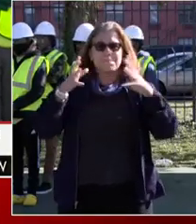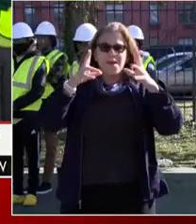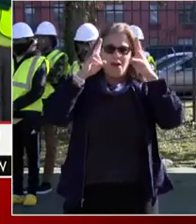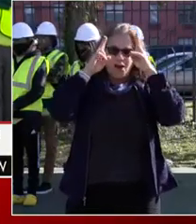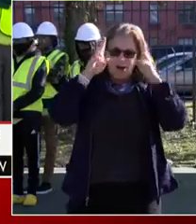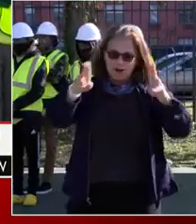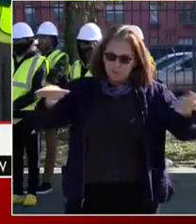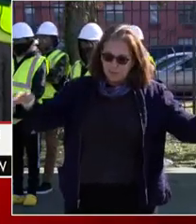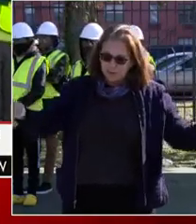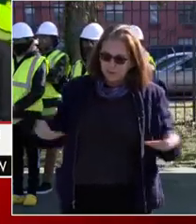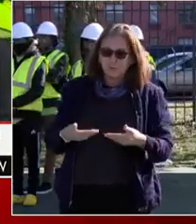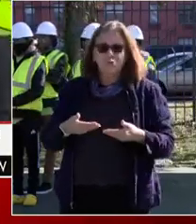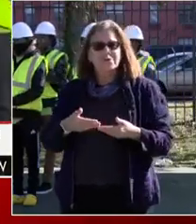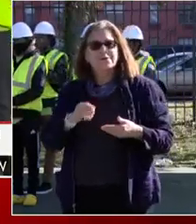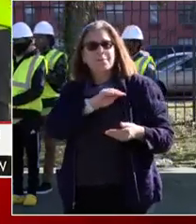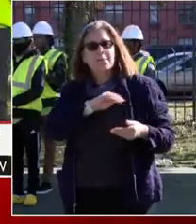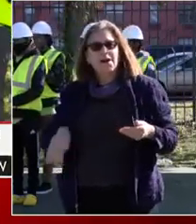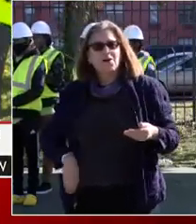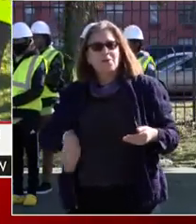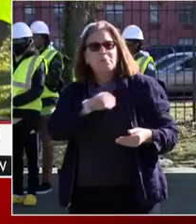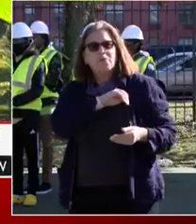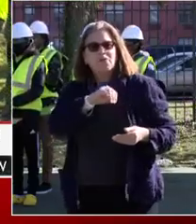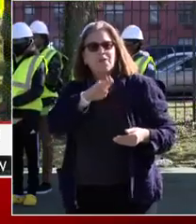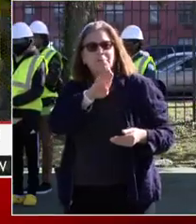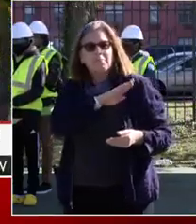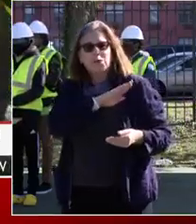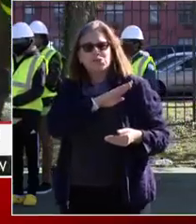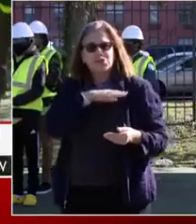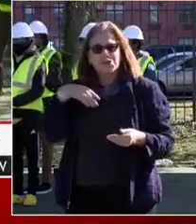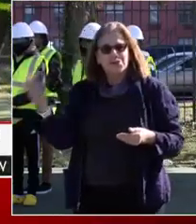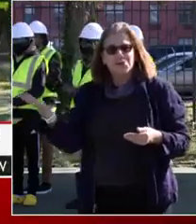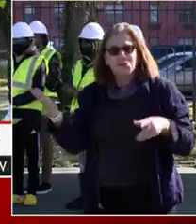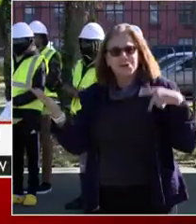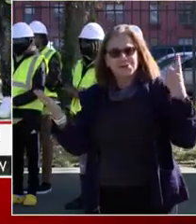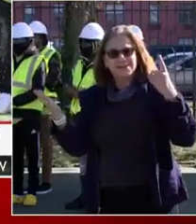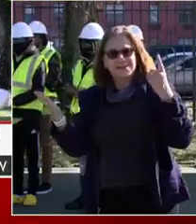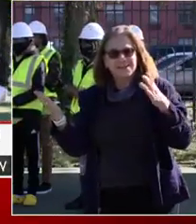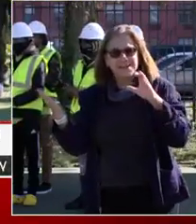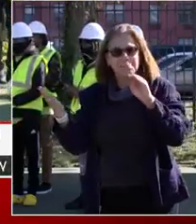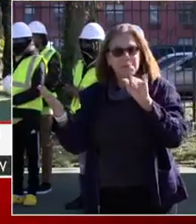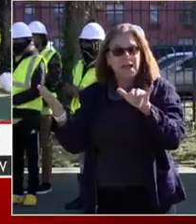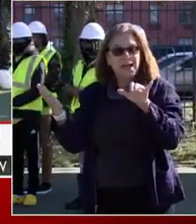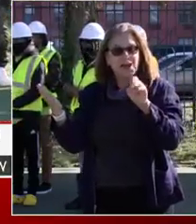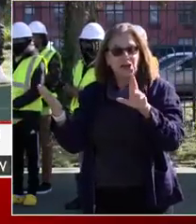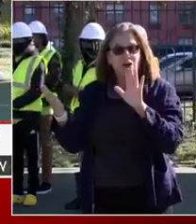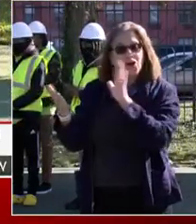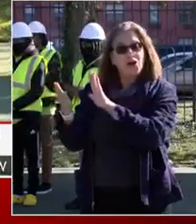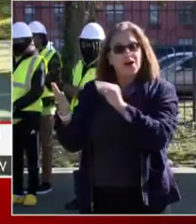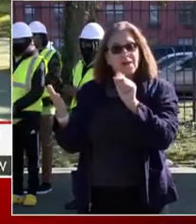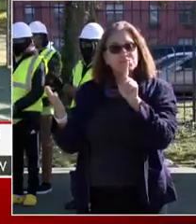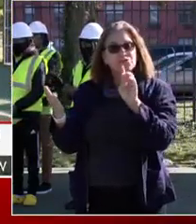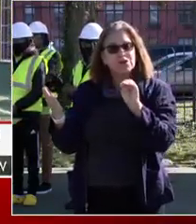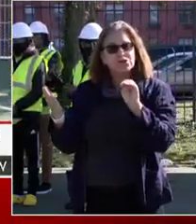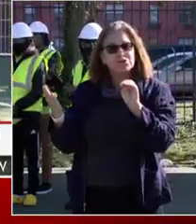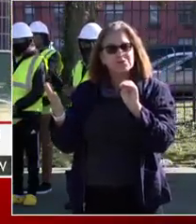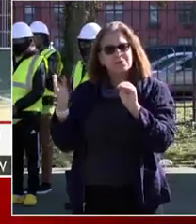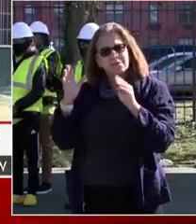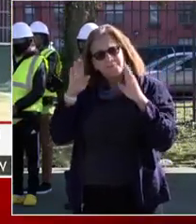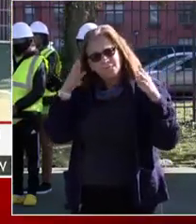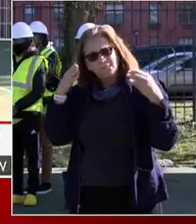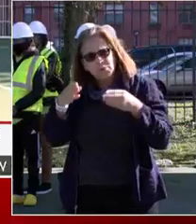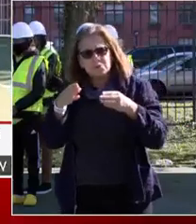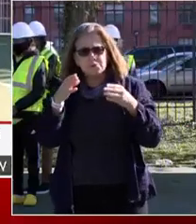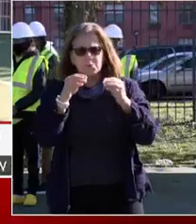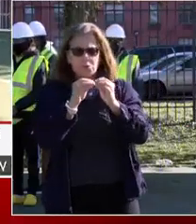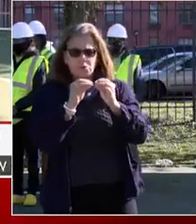Muriel Bowser, whose administration is focused on making DC prosperity more inclusive,